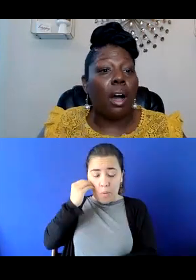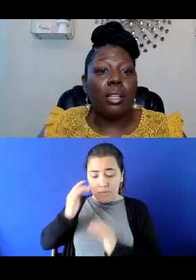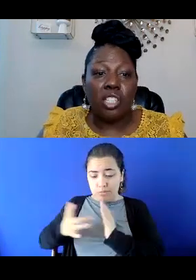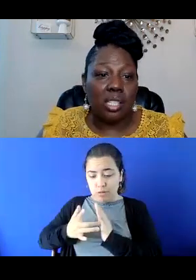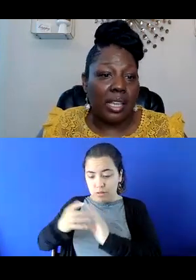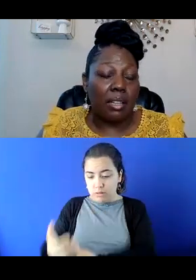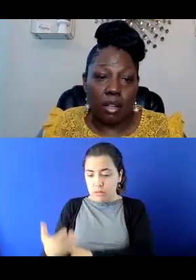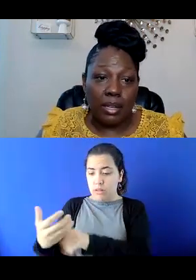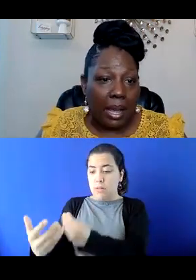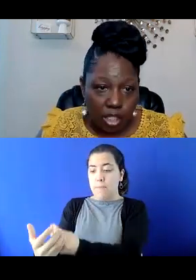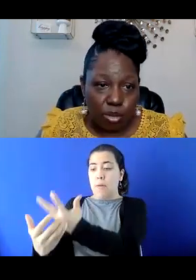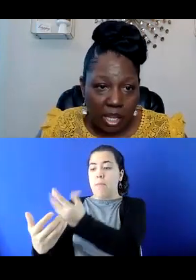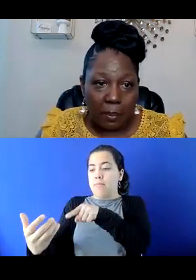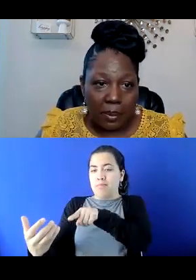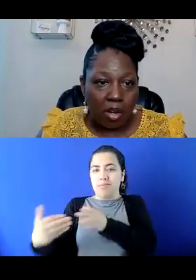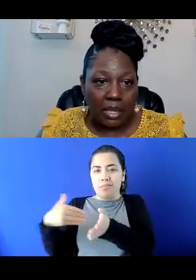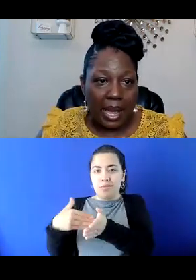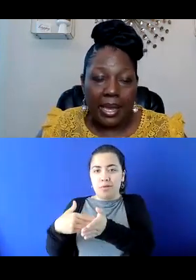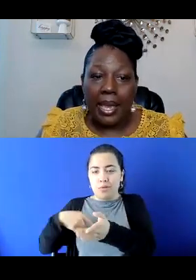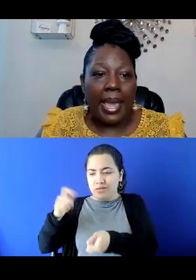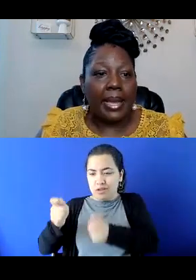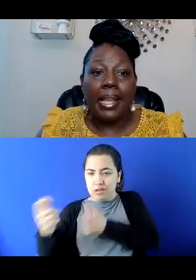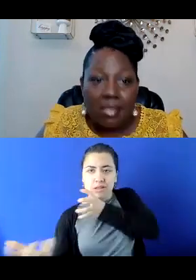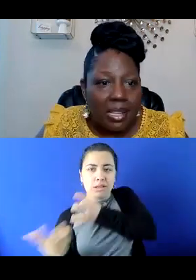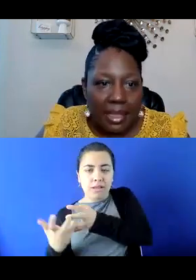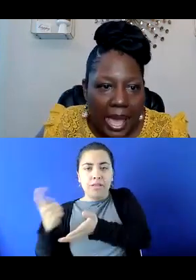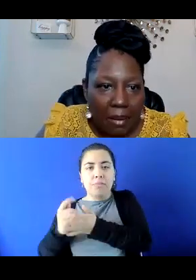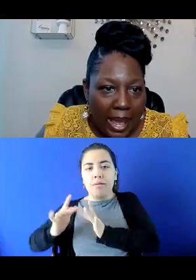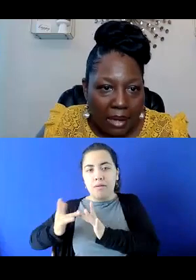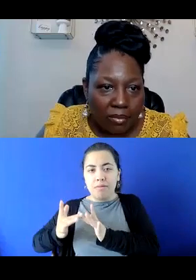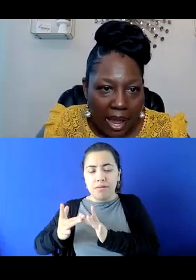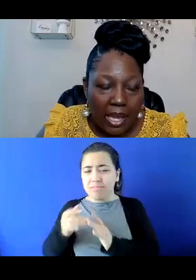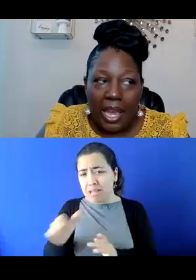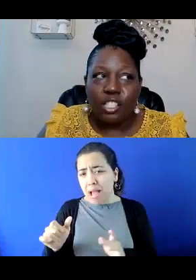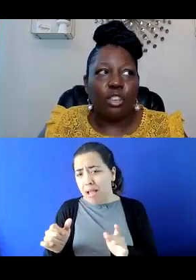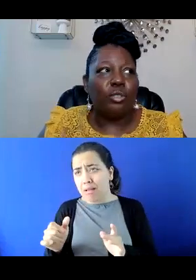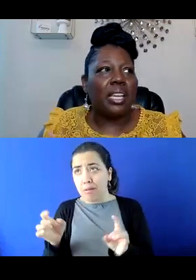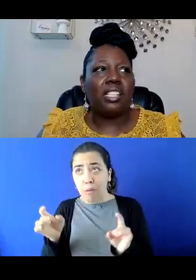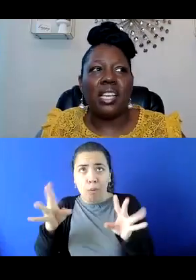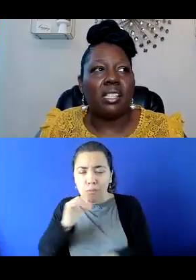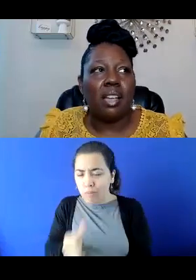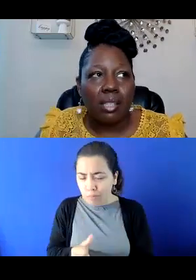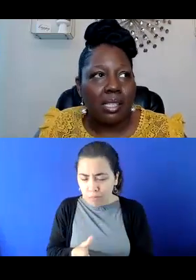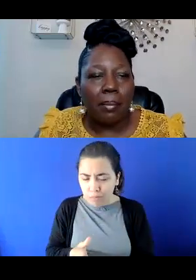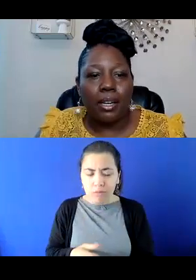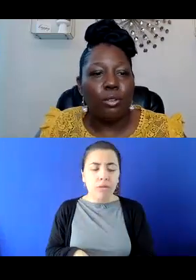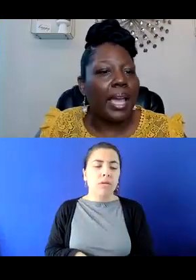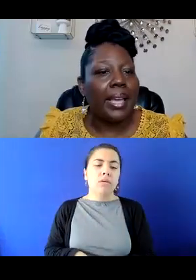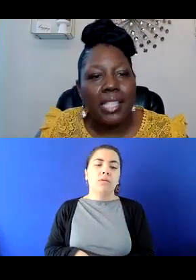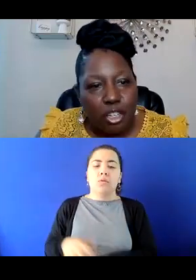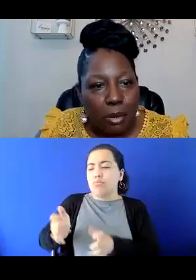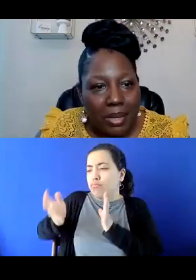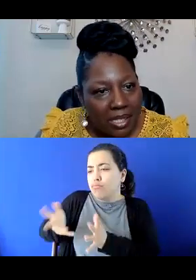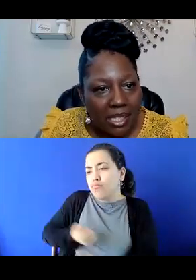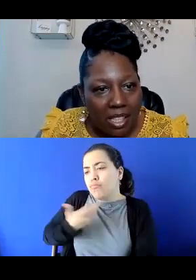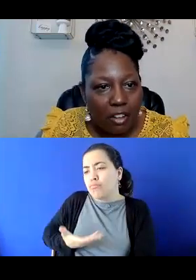we've all adjusted and learned how to do therapy online, and it's not that bad, right? And so you get a chance to talk to somebody who can't